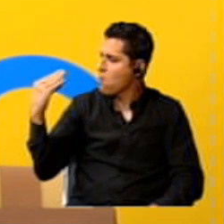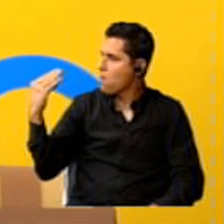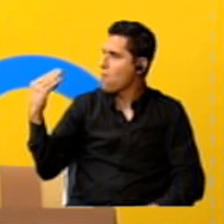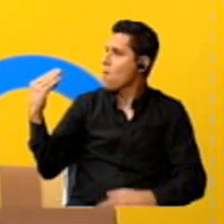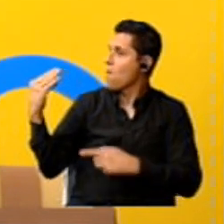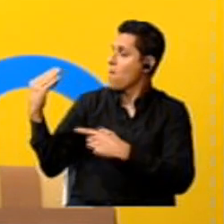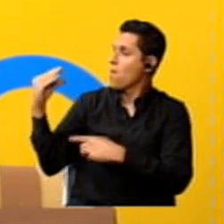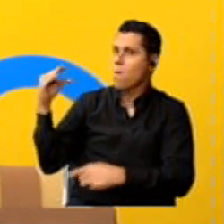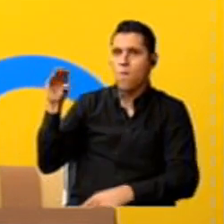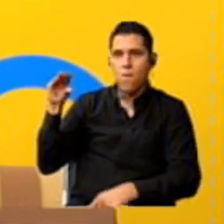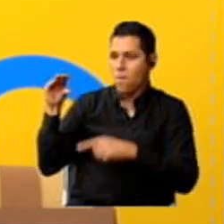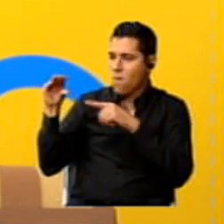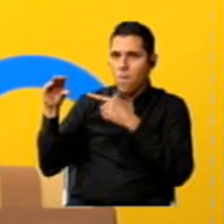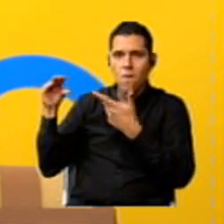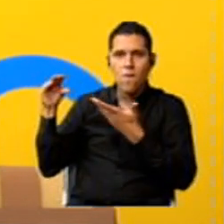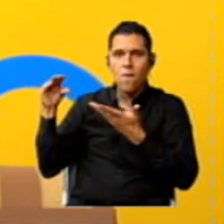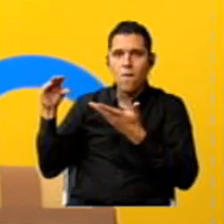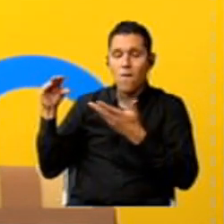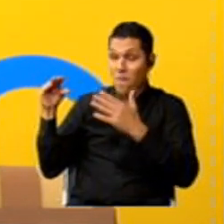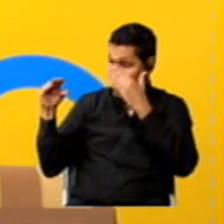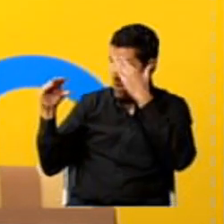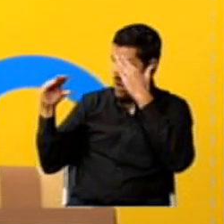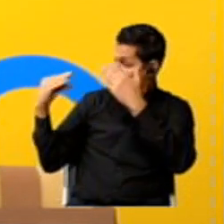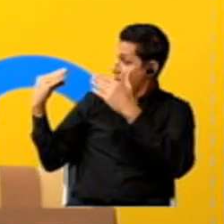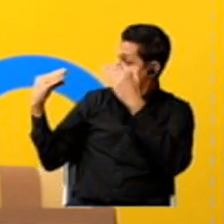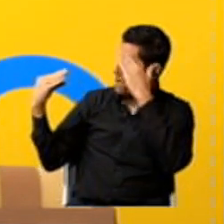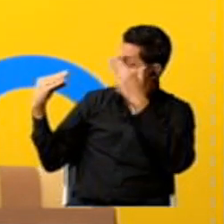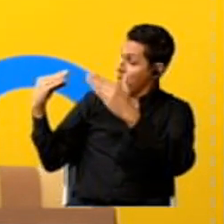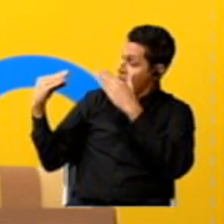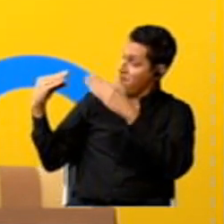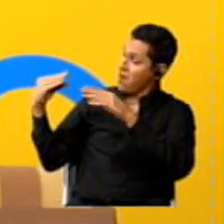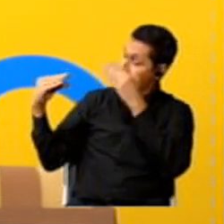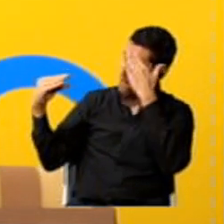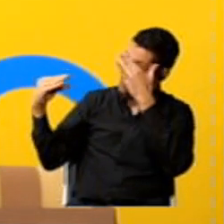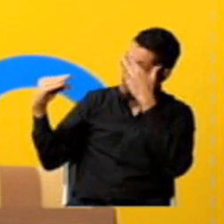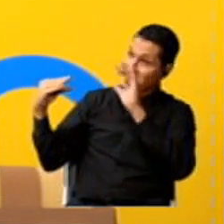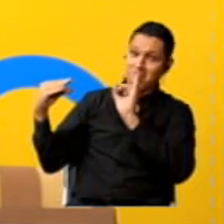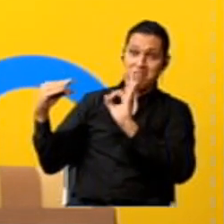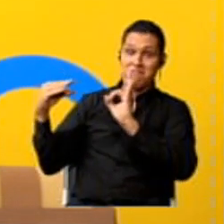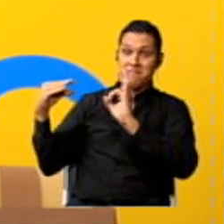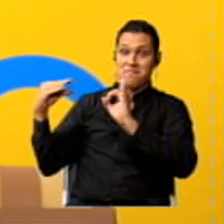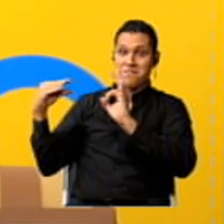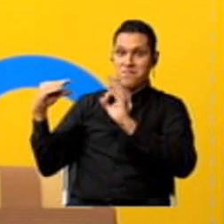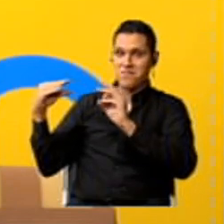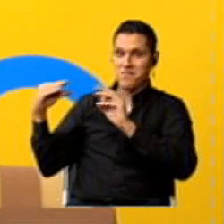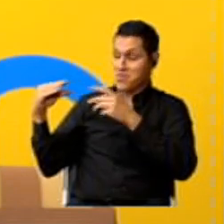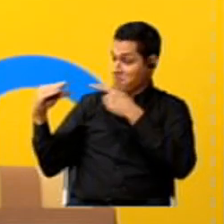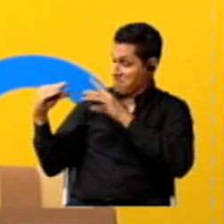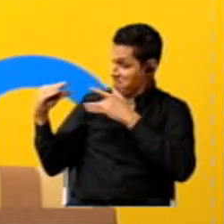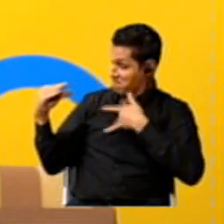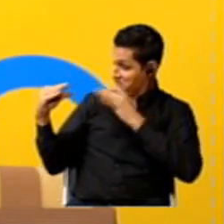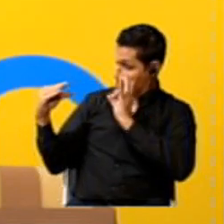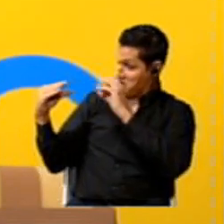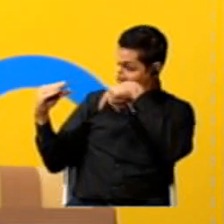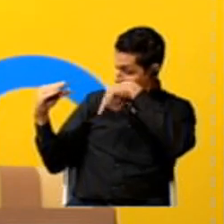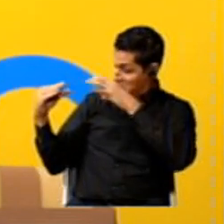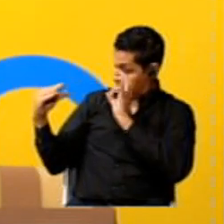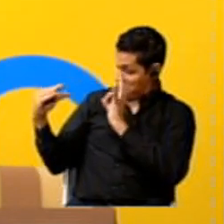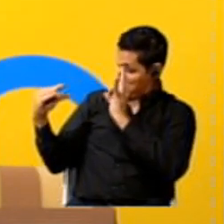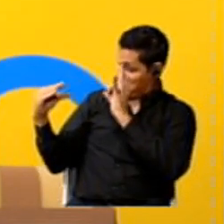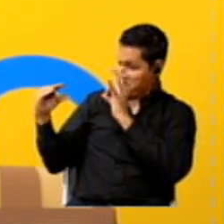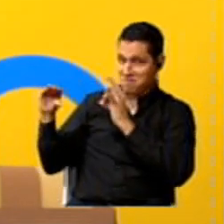Ooh. Hello. Hello. How are you today?